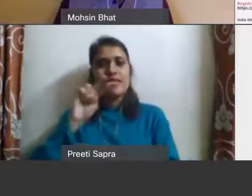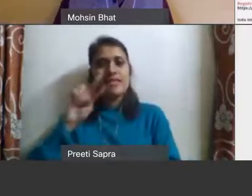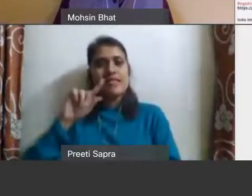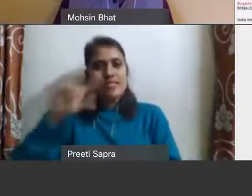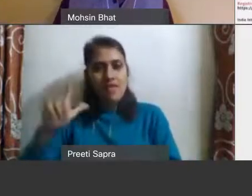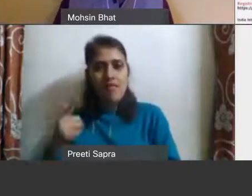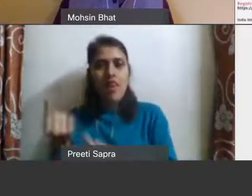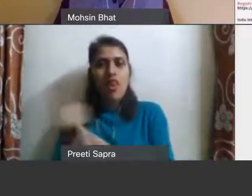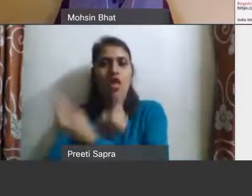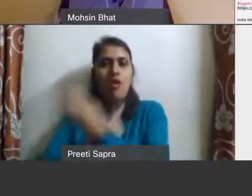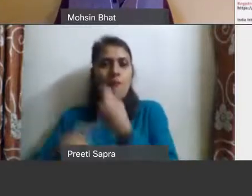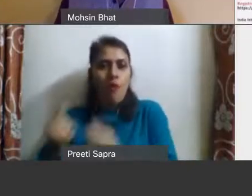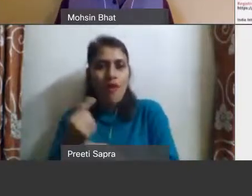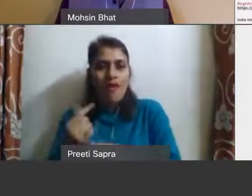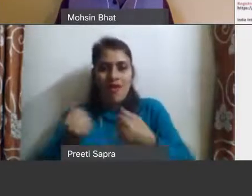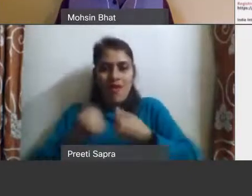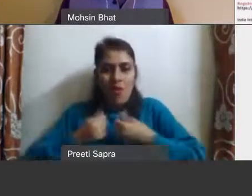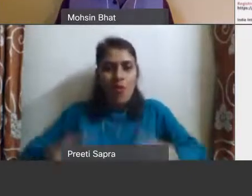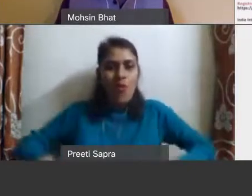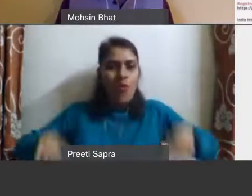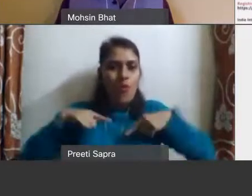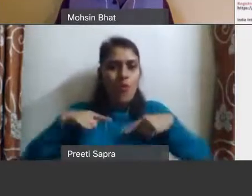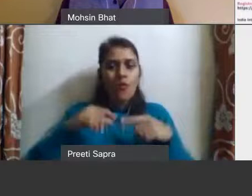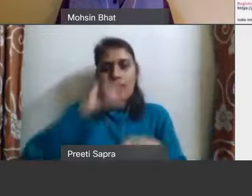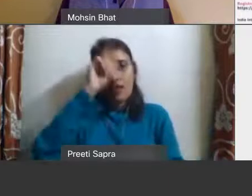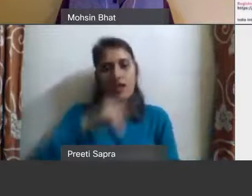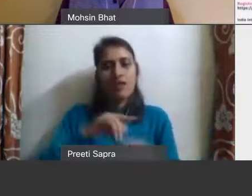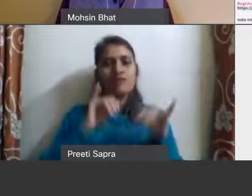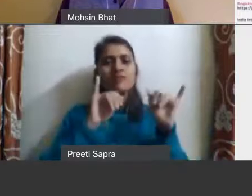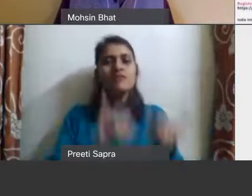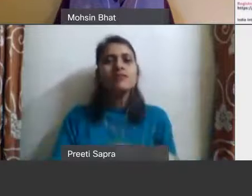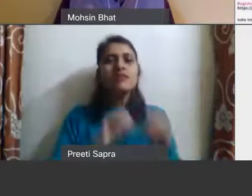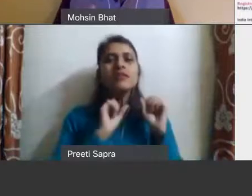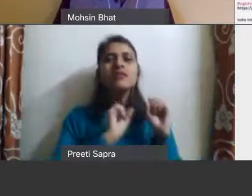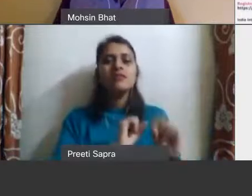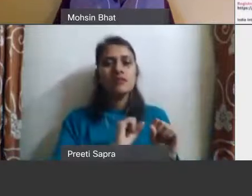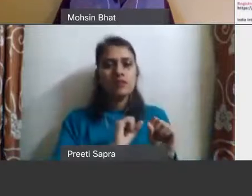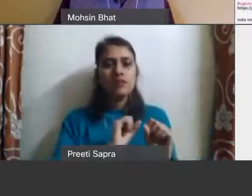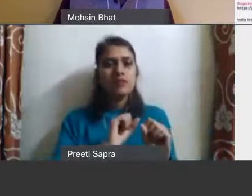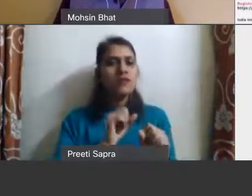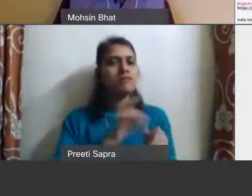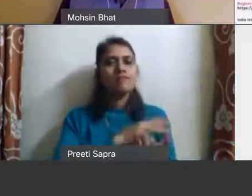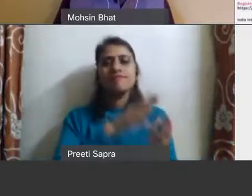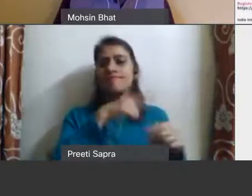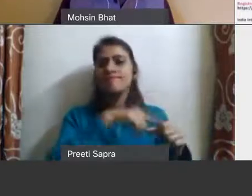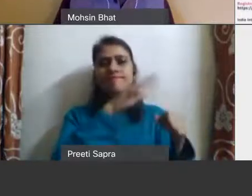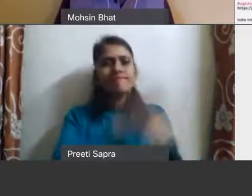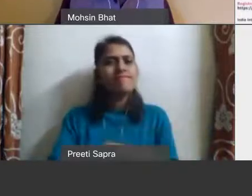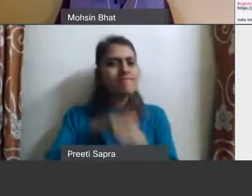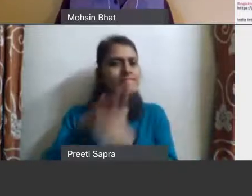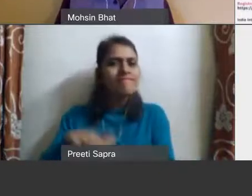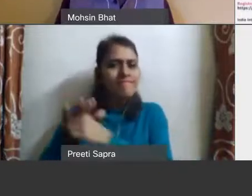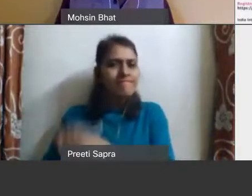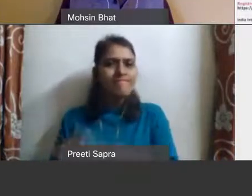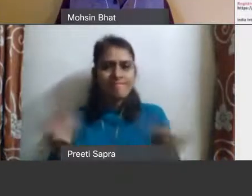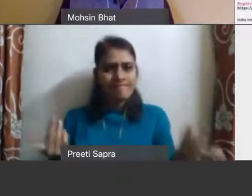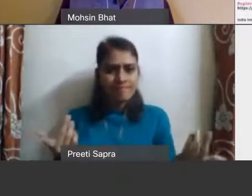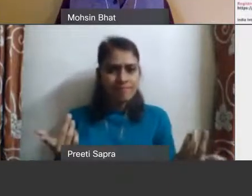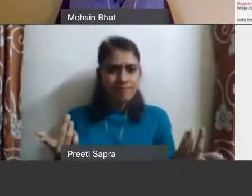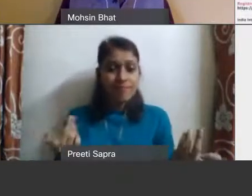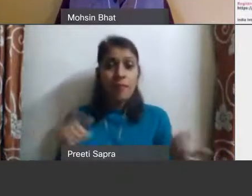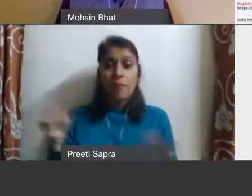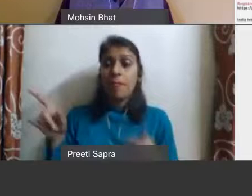citizenship, where perhaps we'll move towards a world where while aliens may be guaranteed social